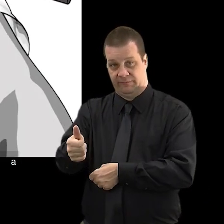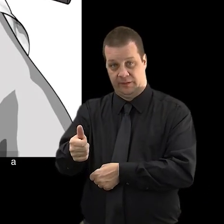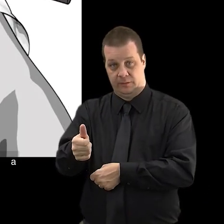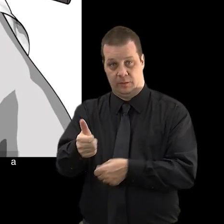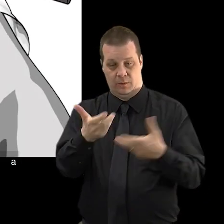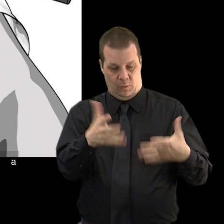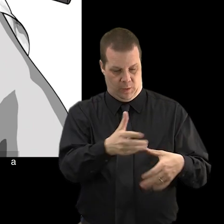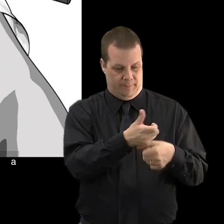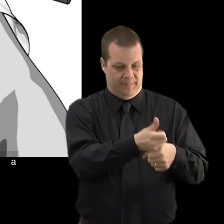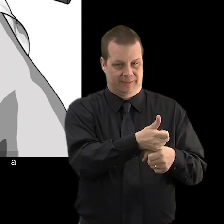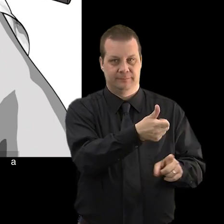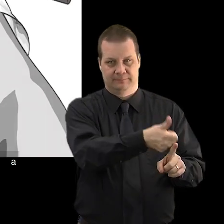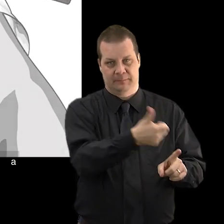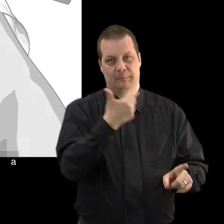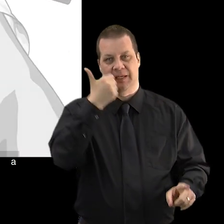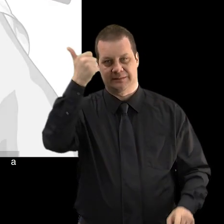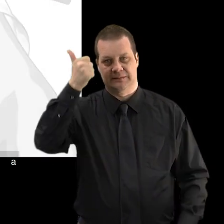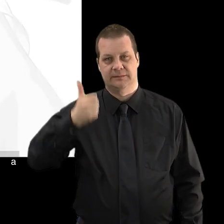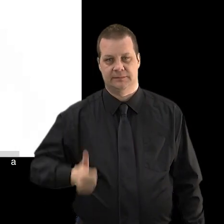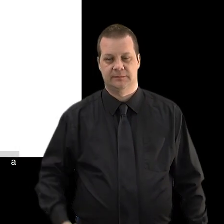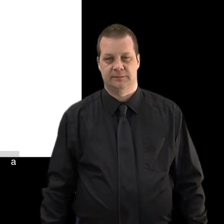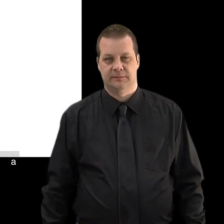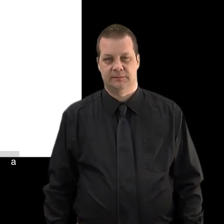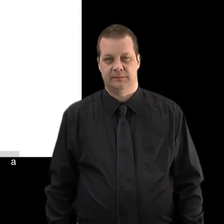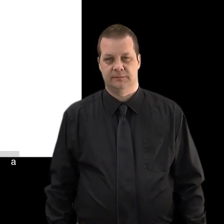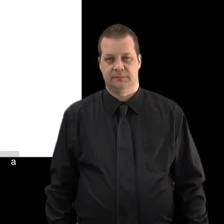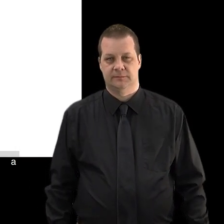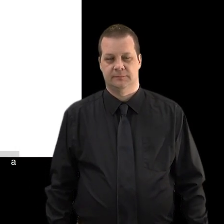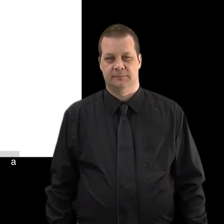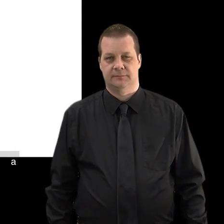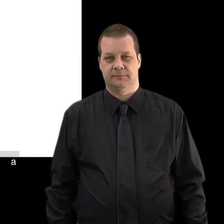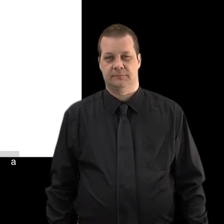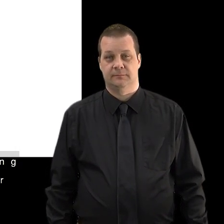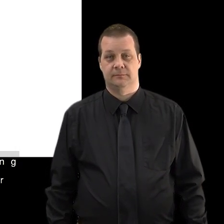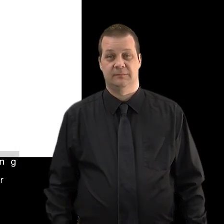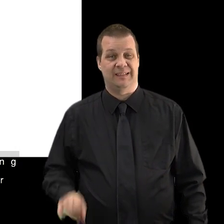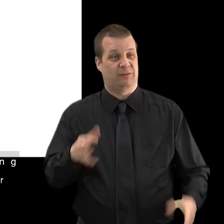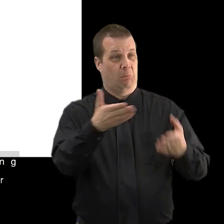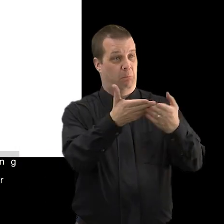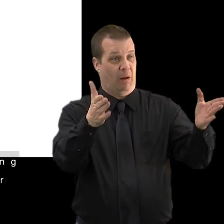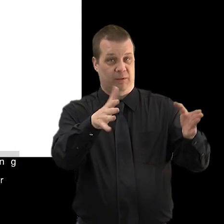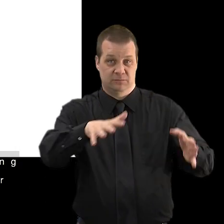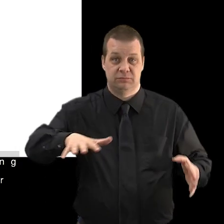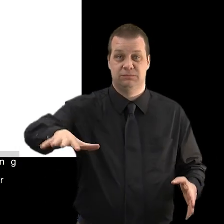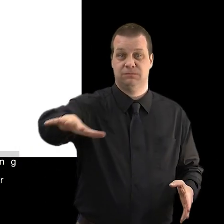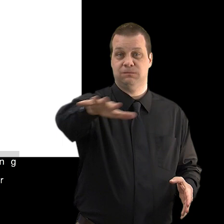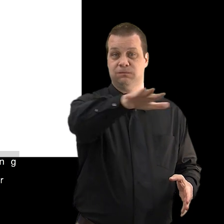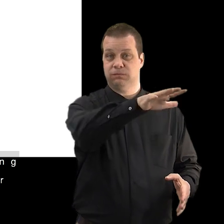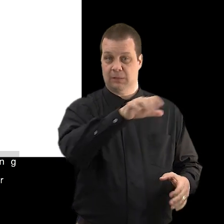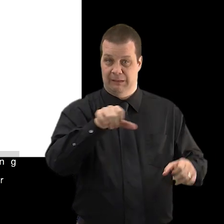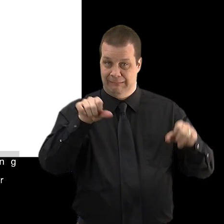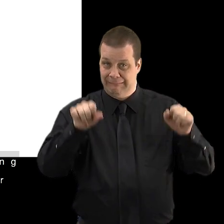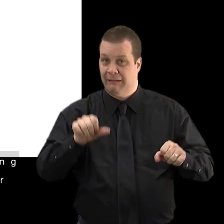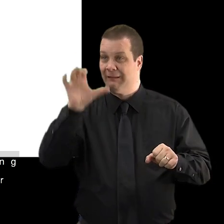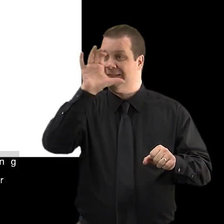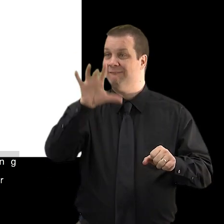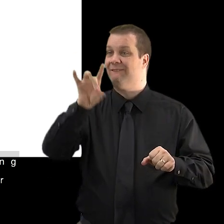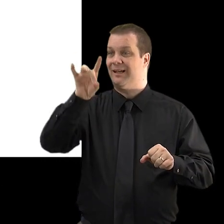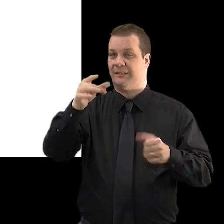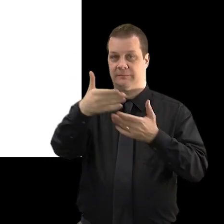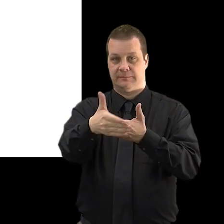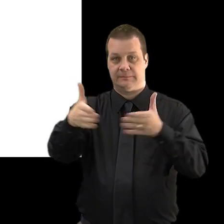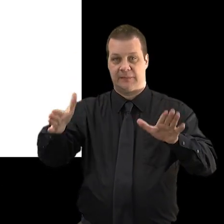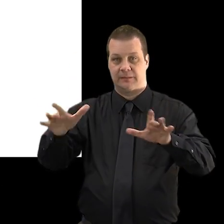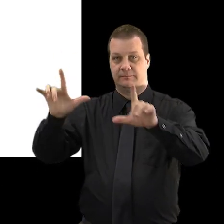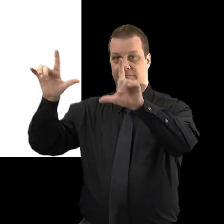most effective. If you're in a public facility, you may be able to find one in a bleeding control kit, often found near